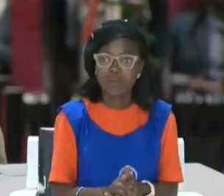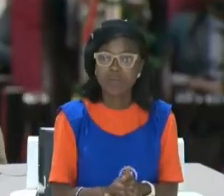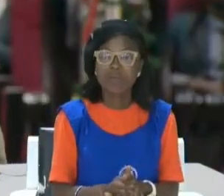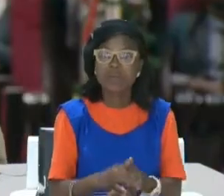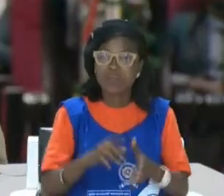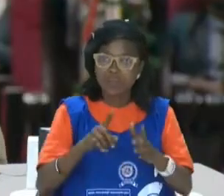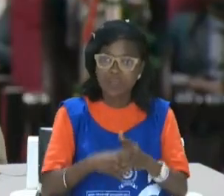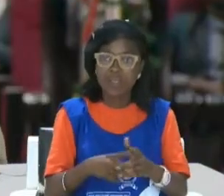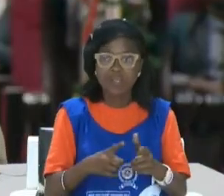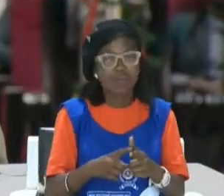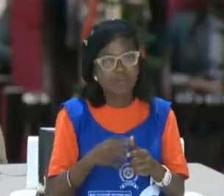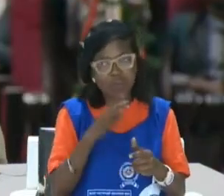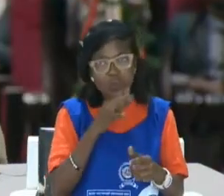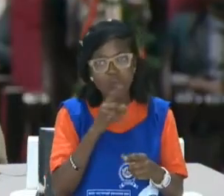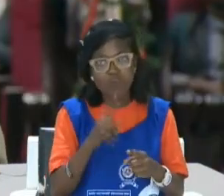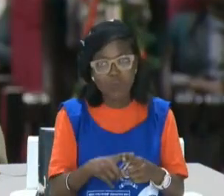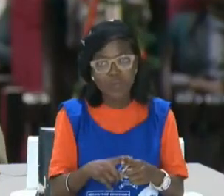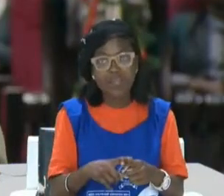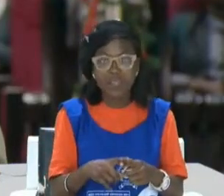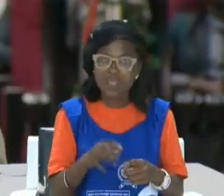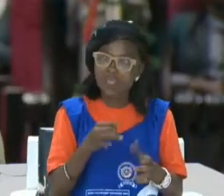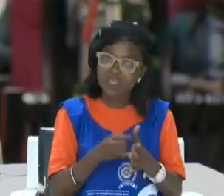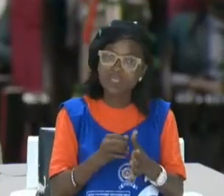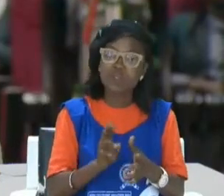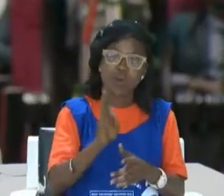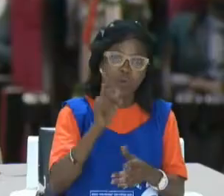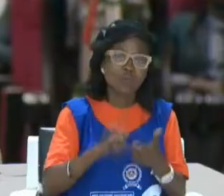your life to him. It's up to you.